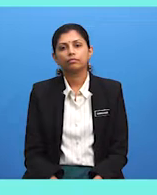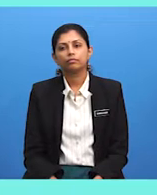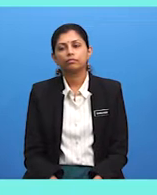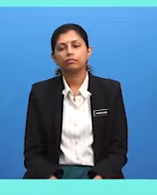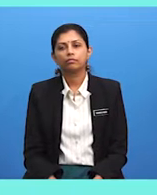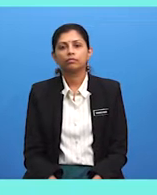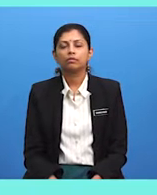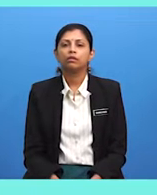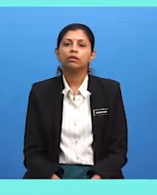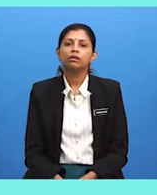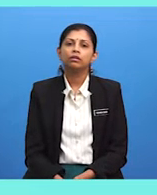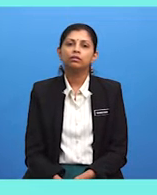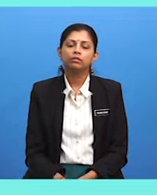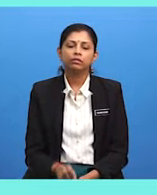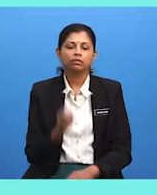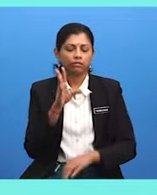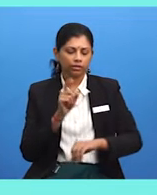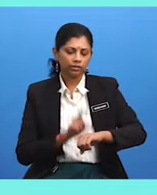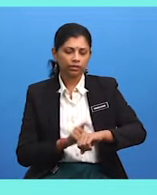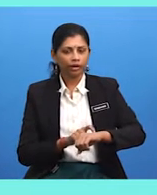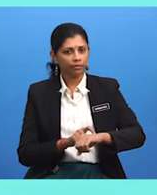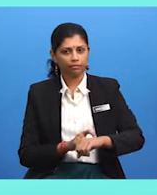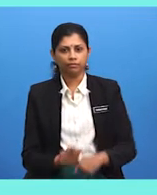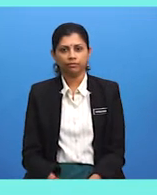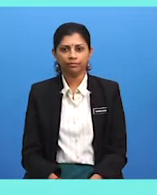will result in spending too much time